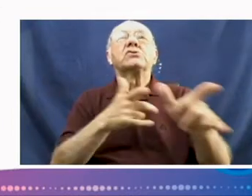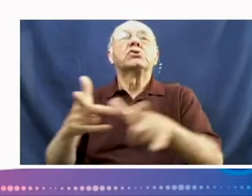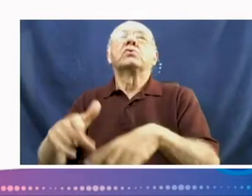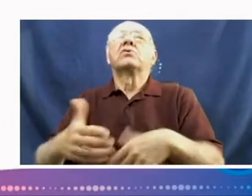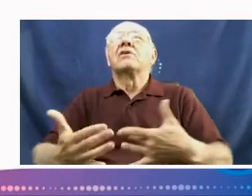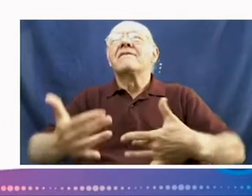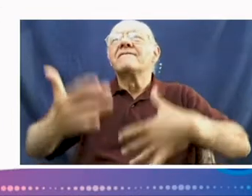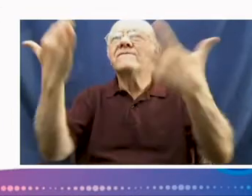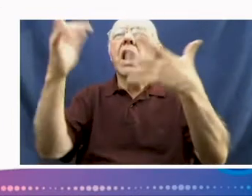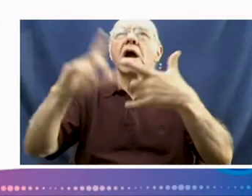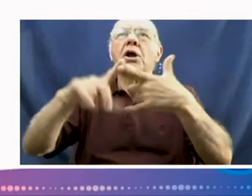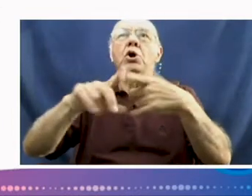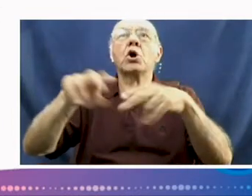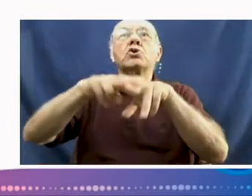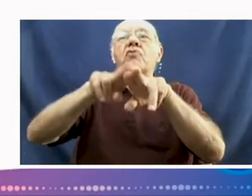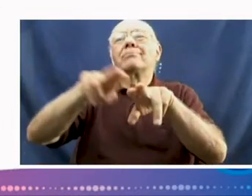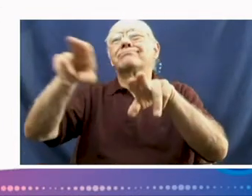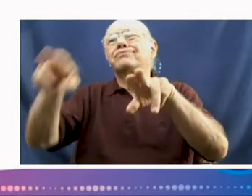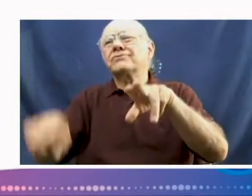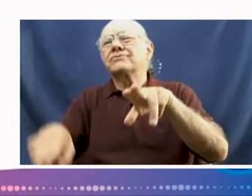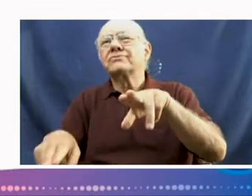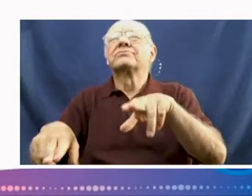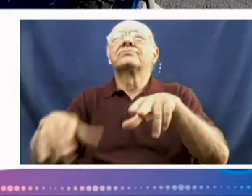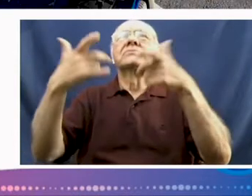derailment, mass casualty, and hazmat.